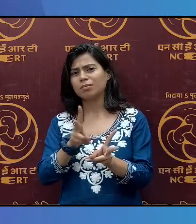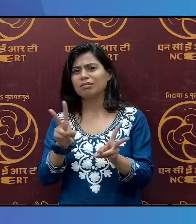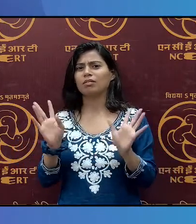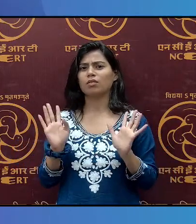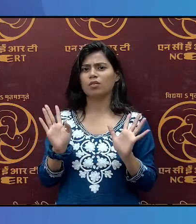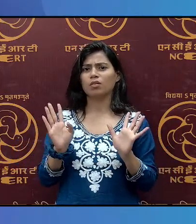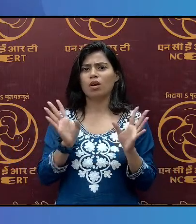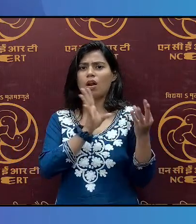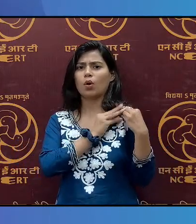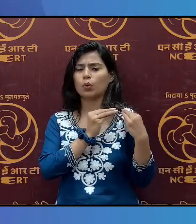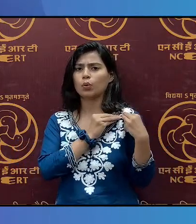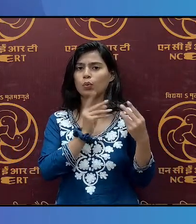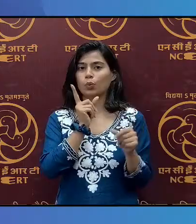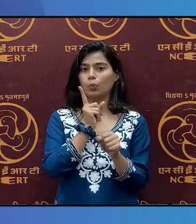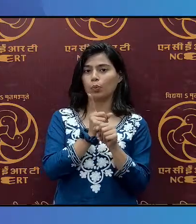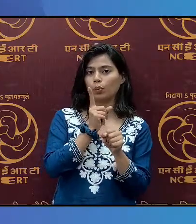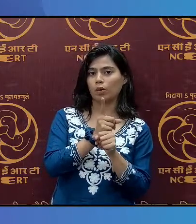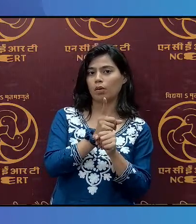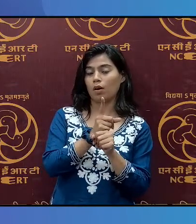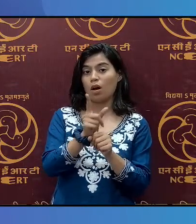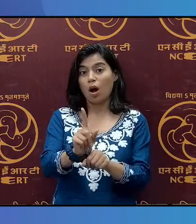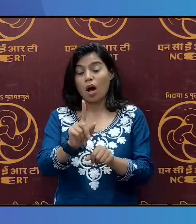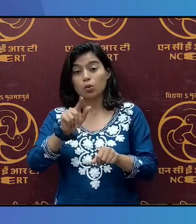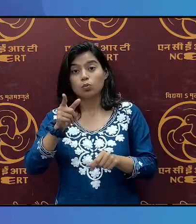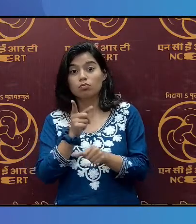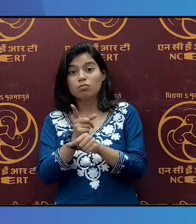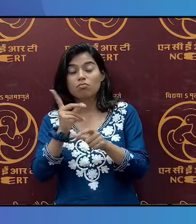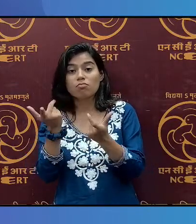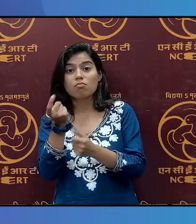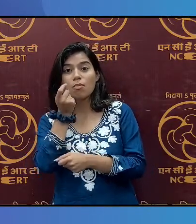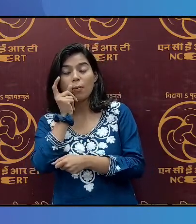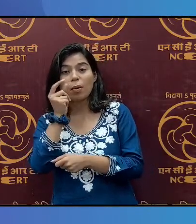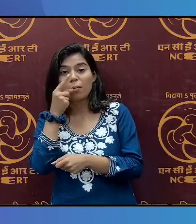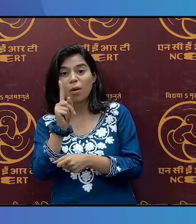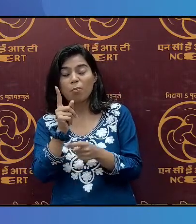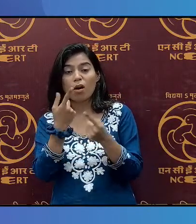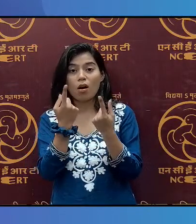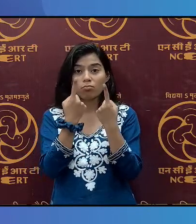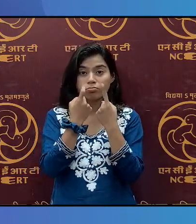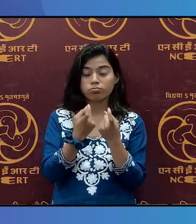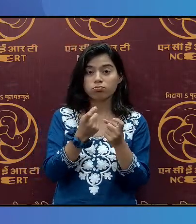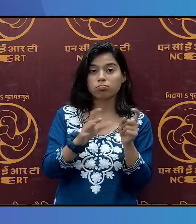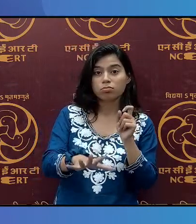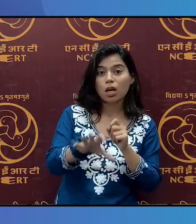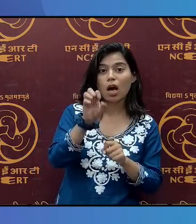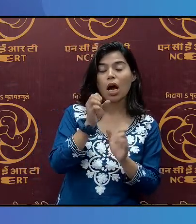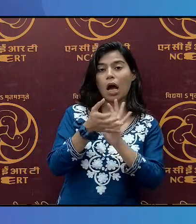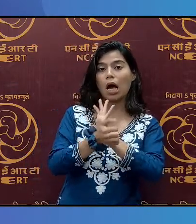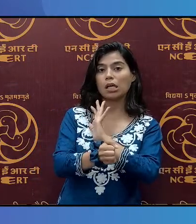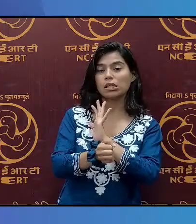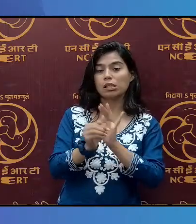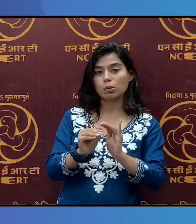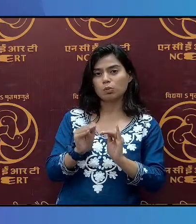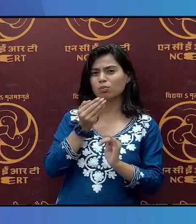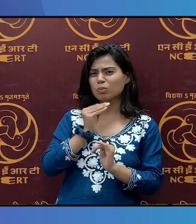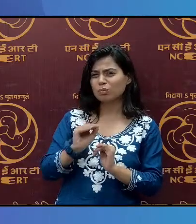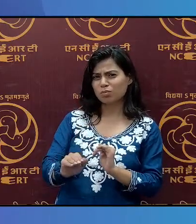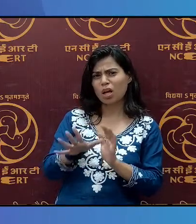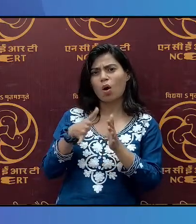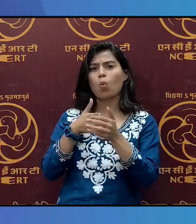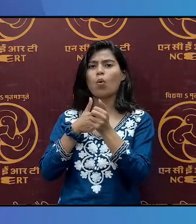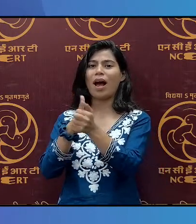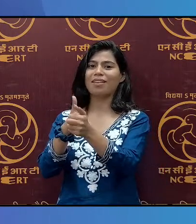the duty of the teachers and parents to find out the talent or the ability of the child and guide him towards that